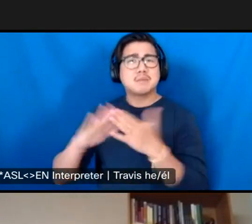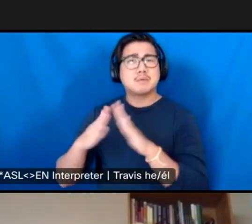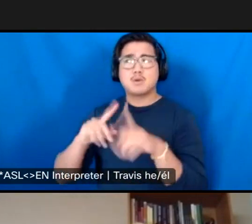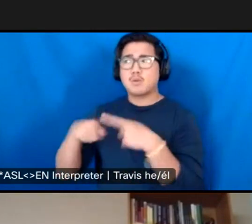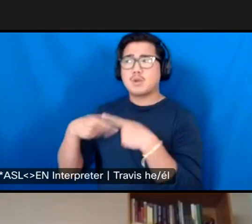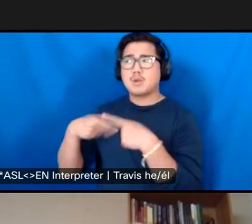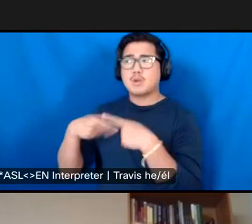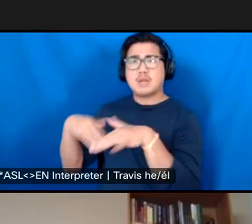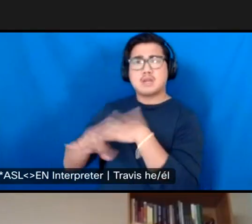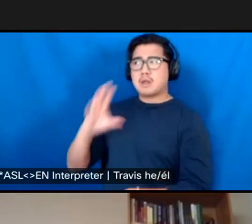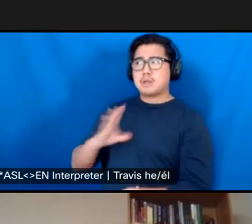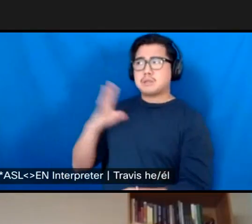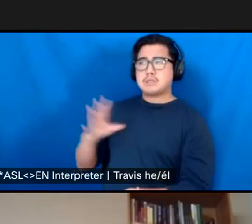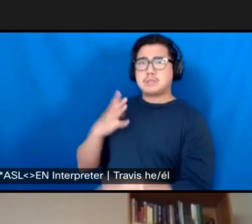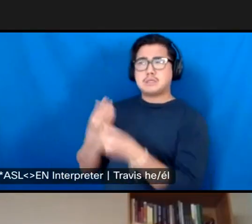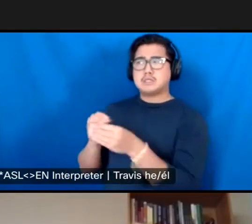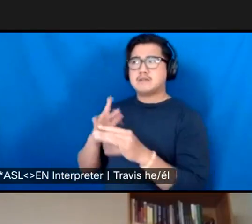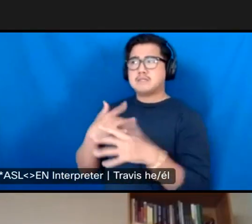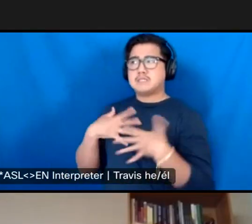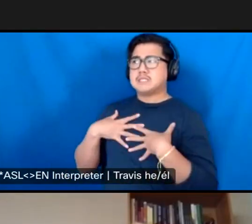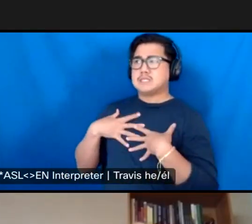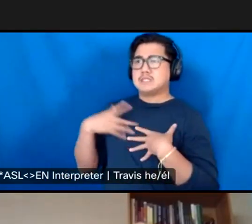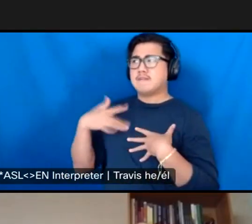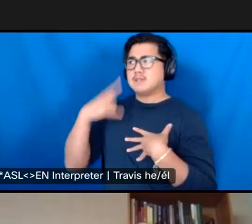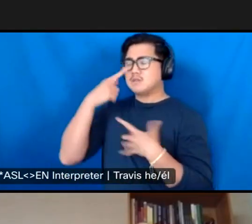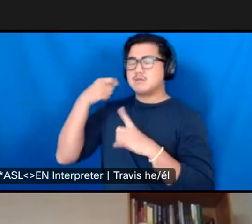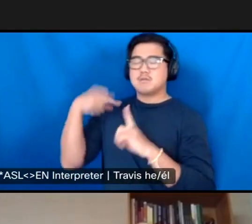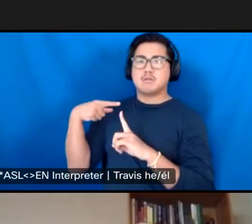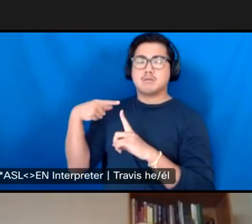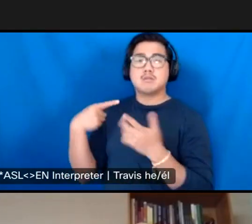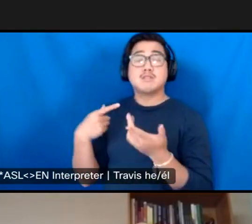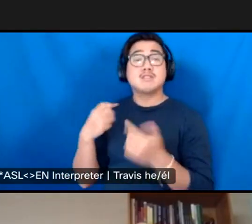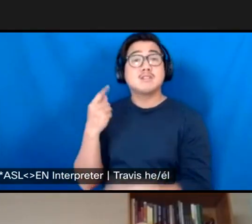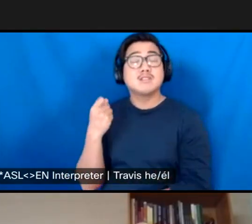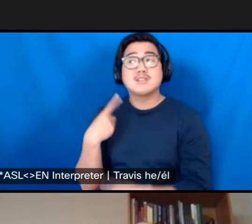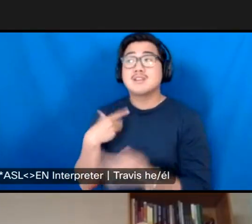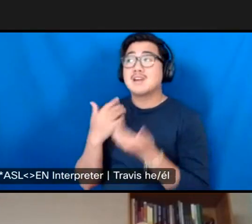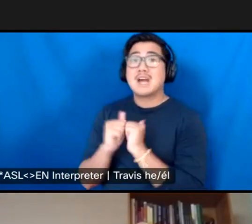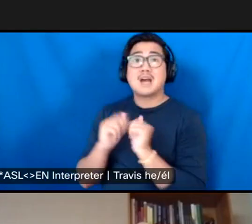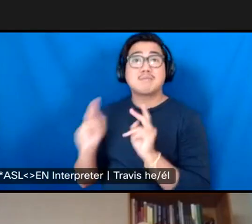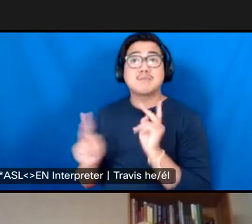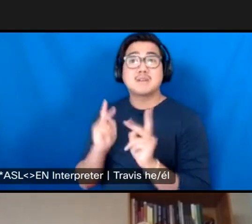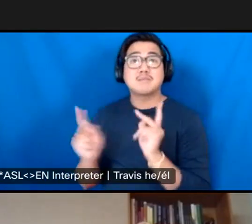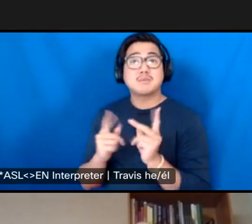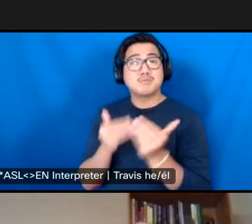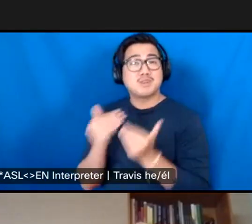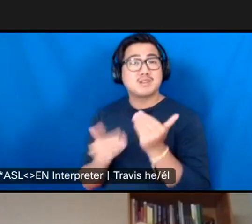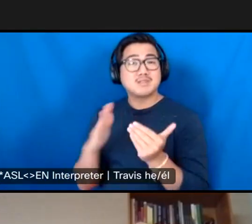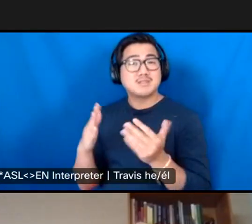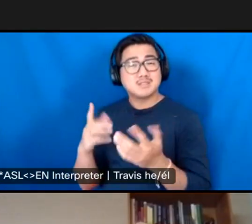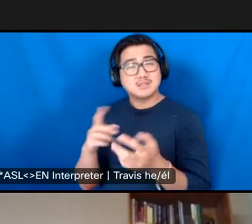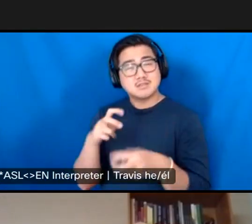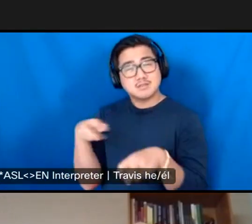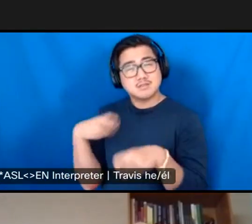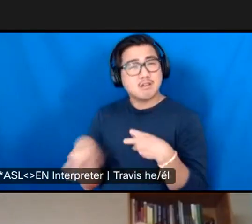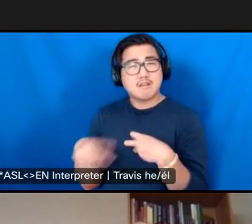folks need to process trauma and difficult emotions by walking. So what does it look like to be able to